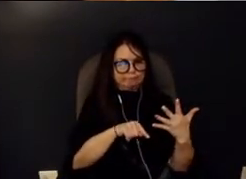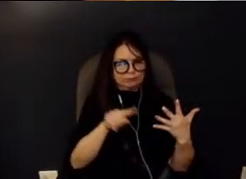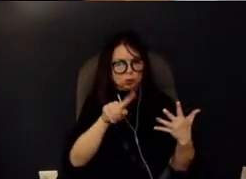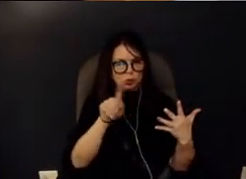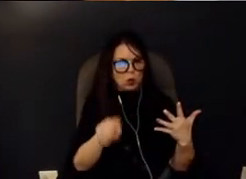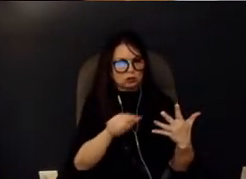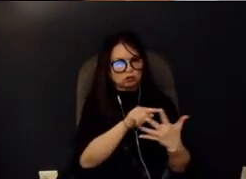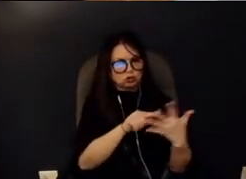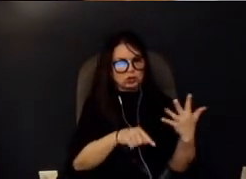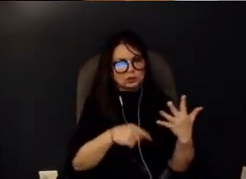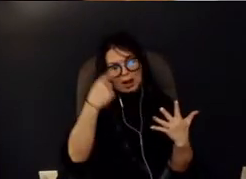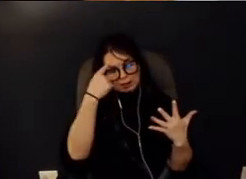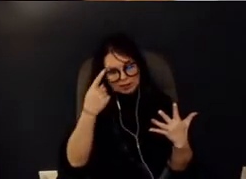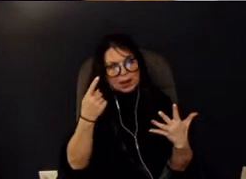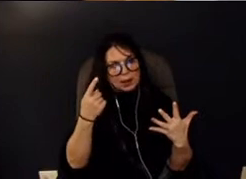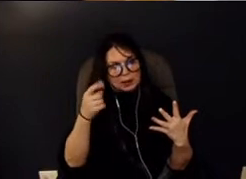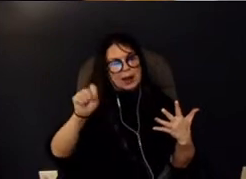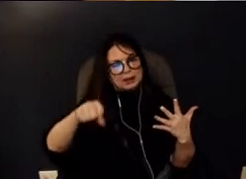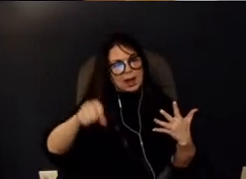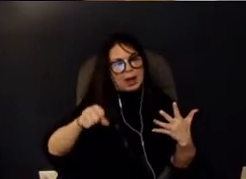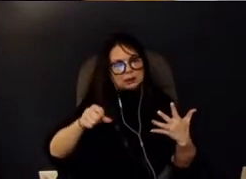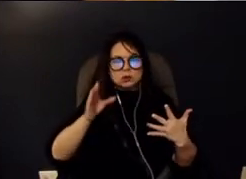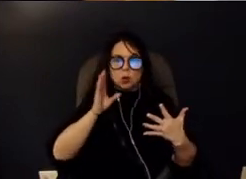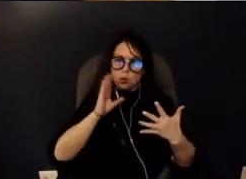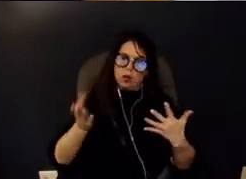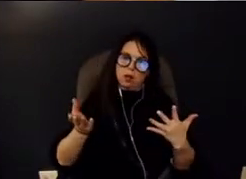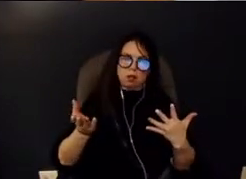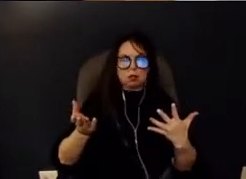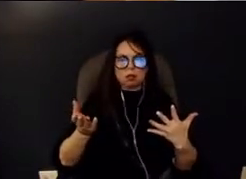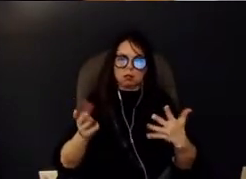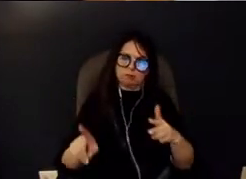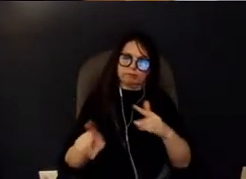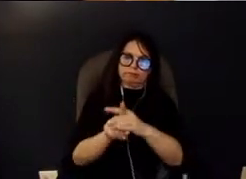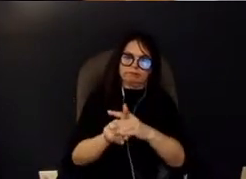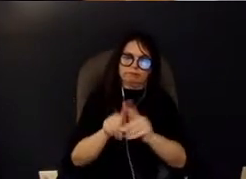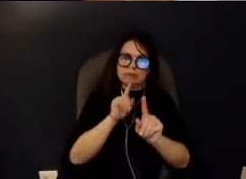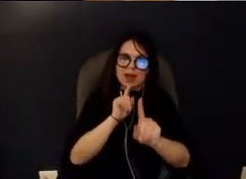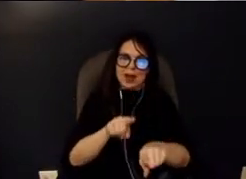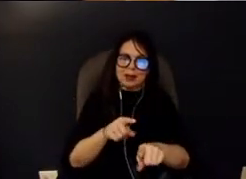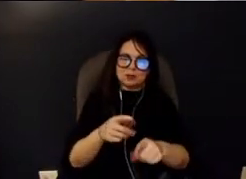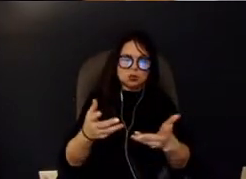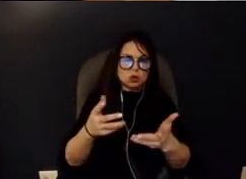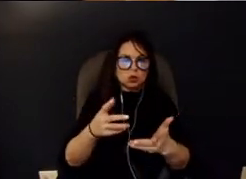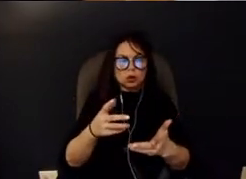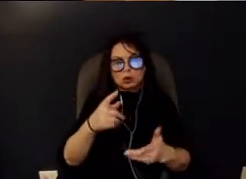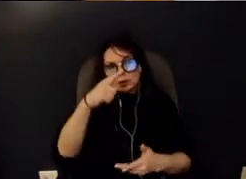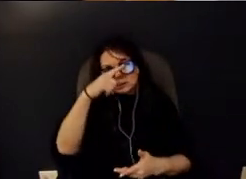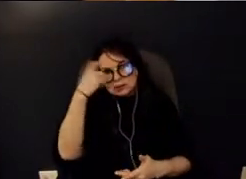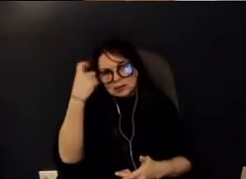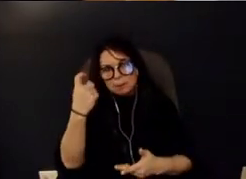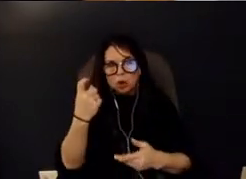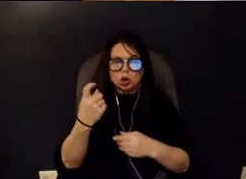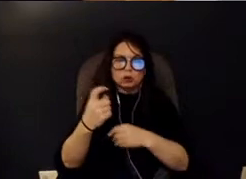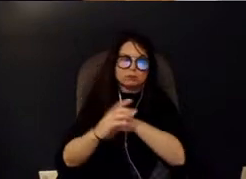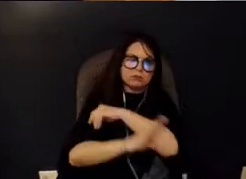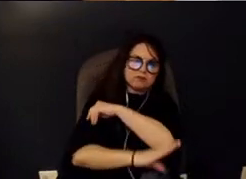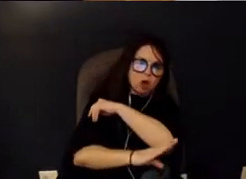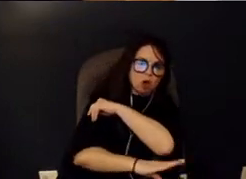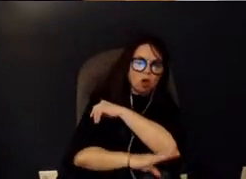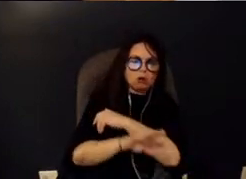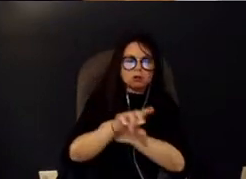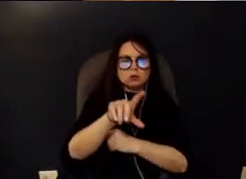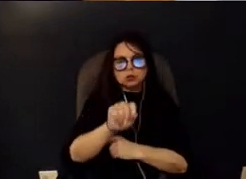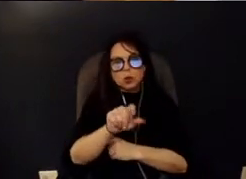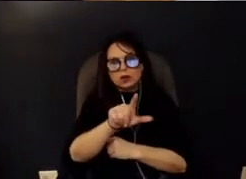variables probably by summer, early fall in 2021. And so I think we will actually have a pretty good